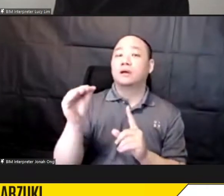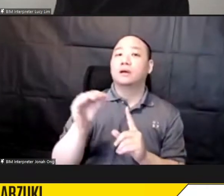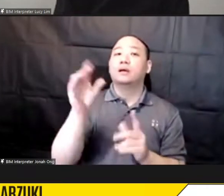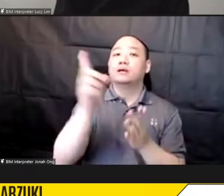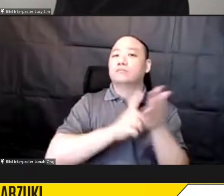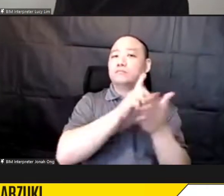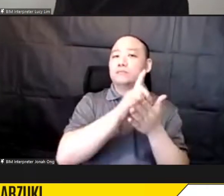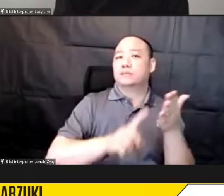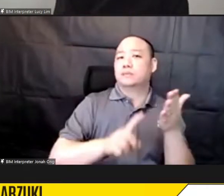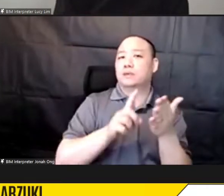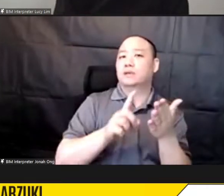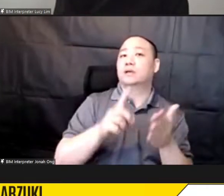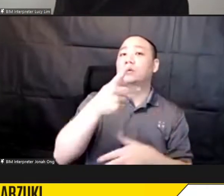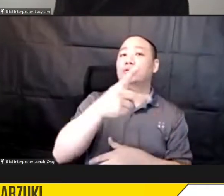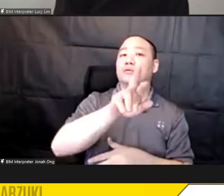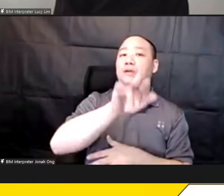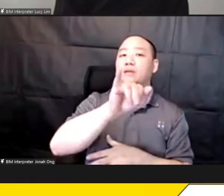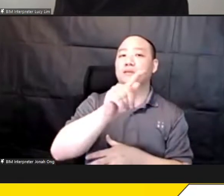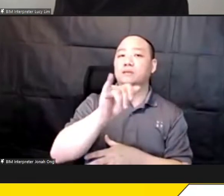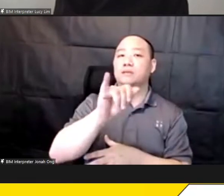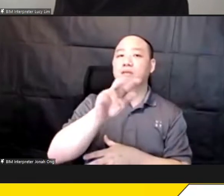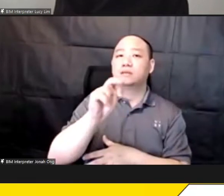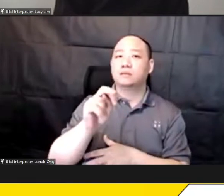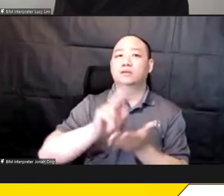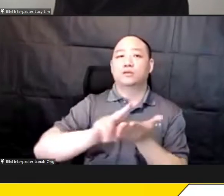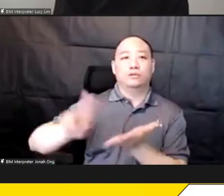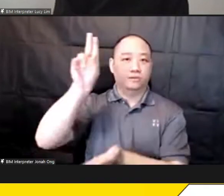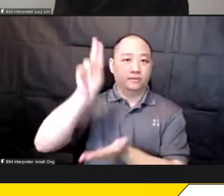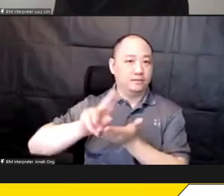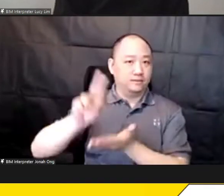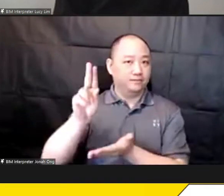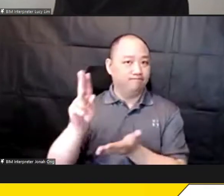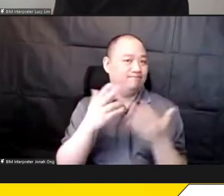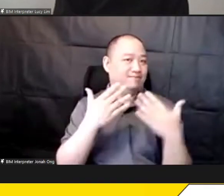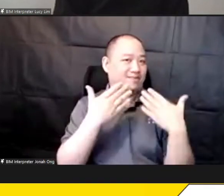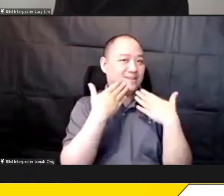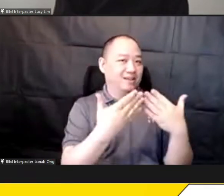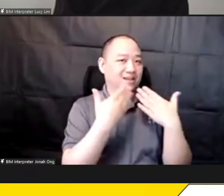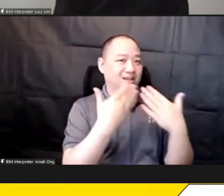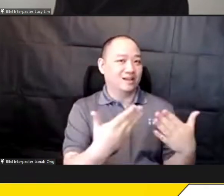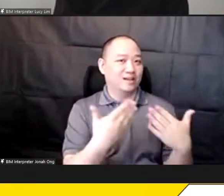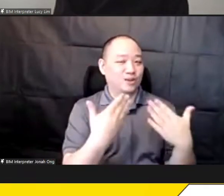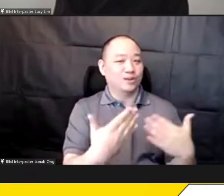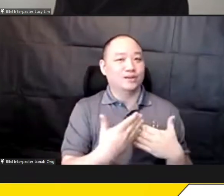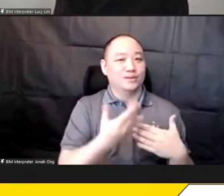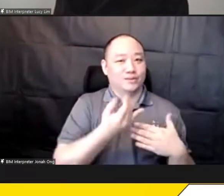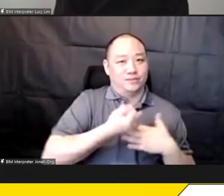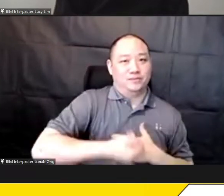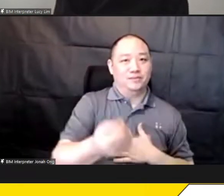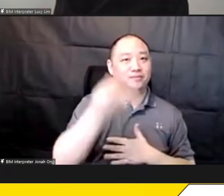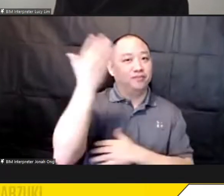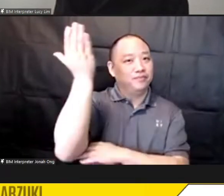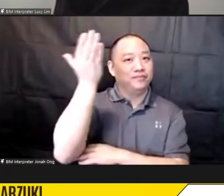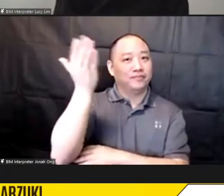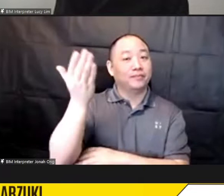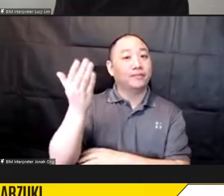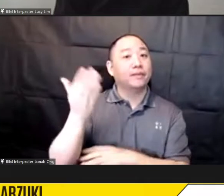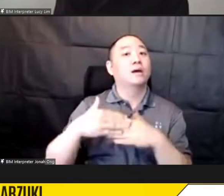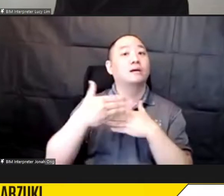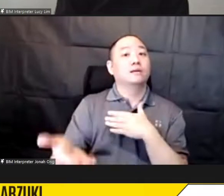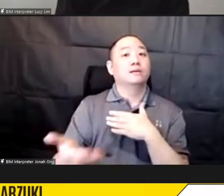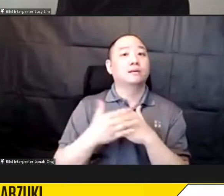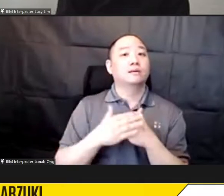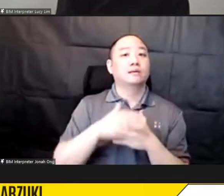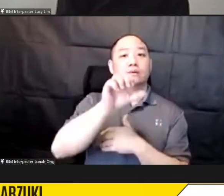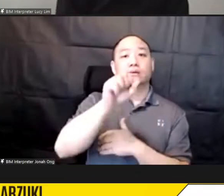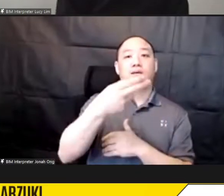Princeton University. Say hi, Jason. Hi, Mahirah. Thank you so much for having me today. Right. Glad to have you here. Next, we have